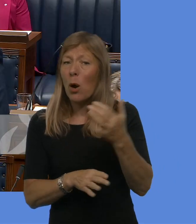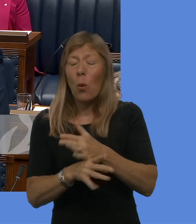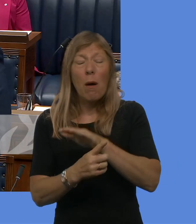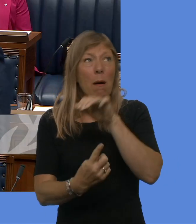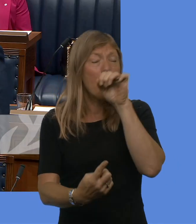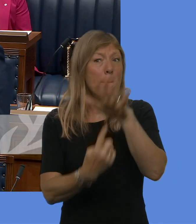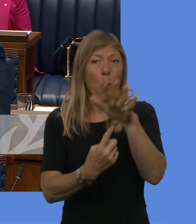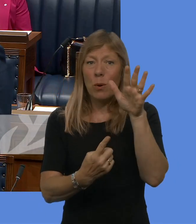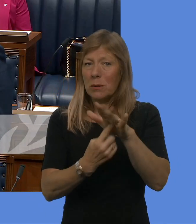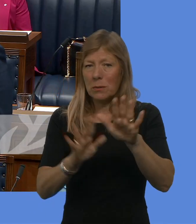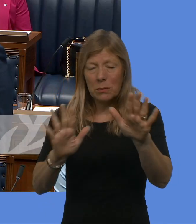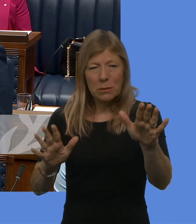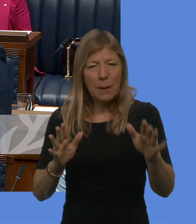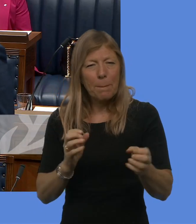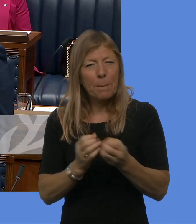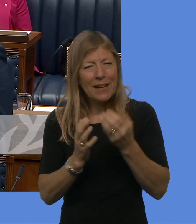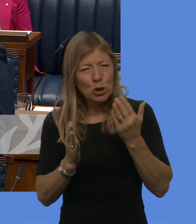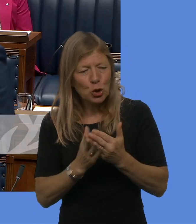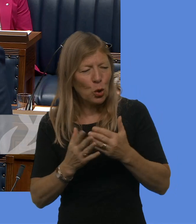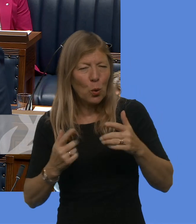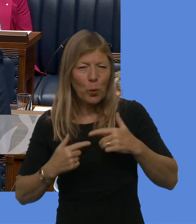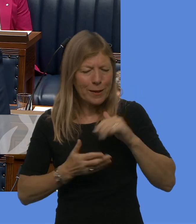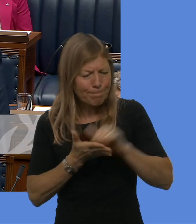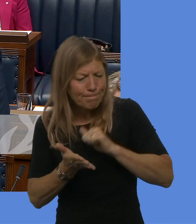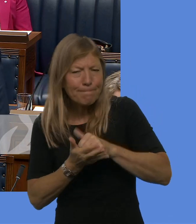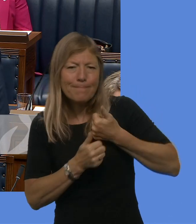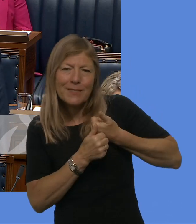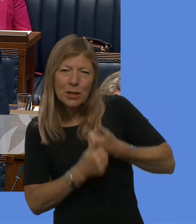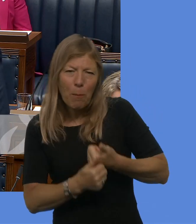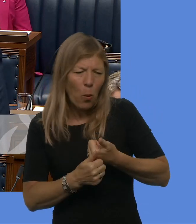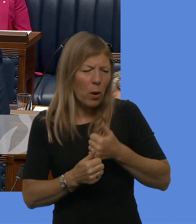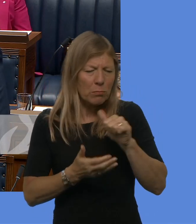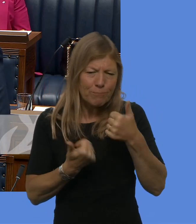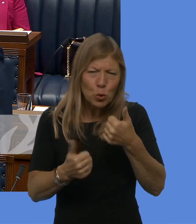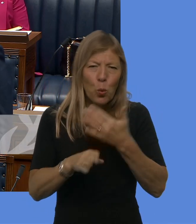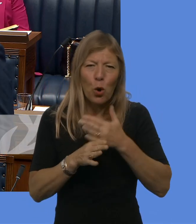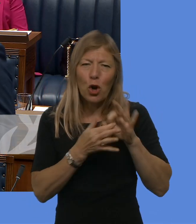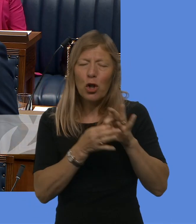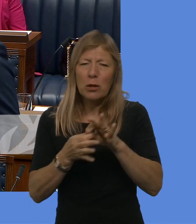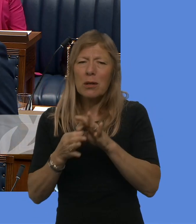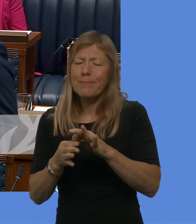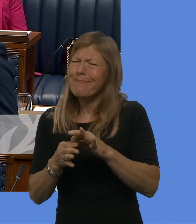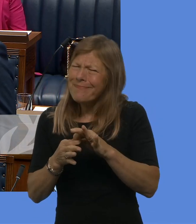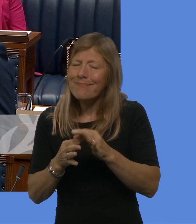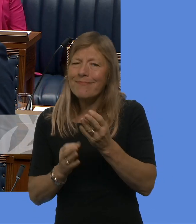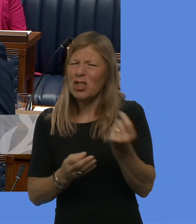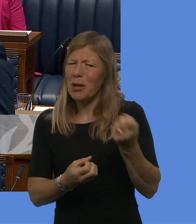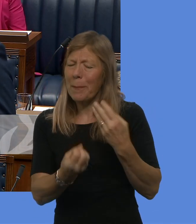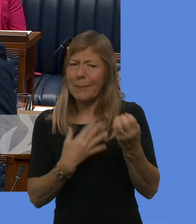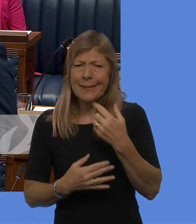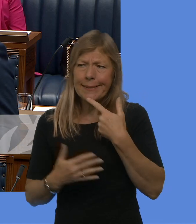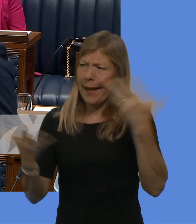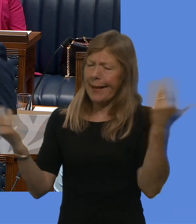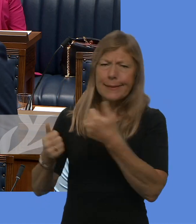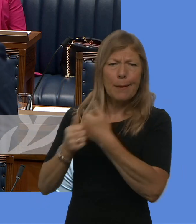that the systems are supporting them. And there has been concerns expressed to me that they feel that the system has not been supporting them in the